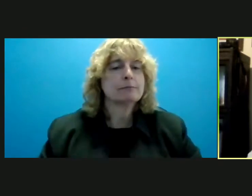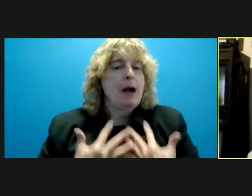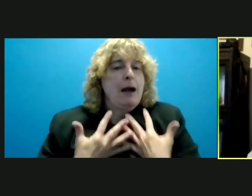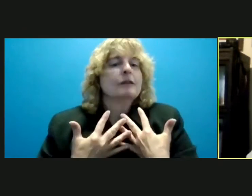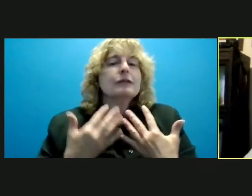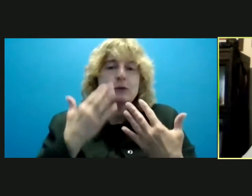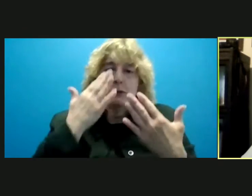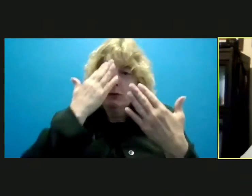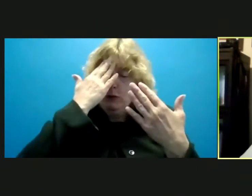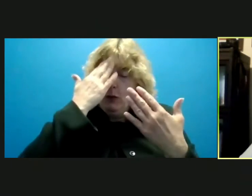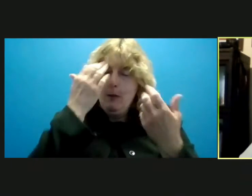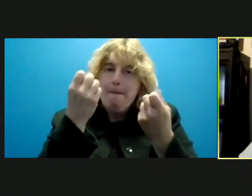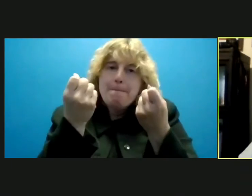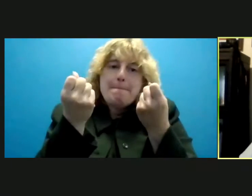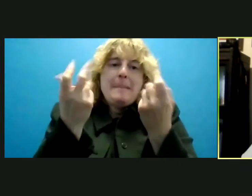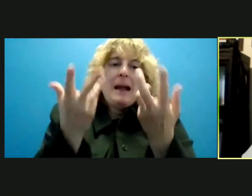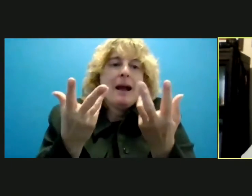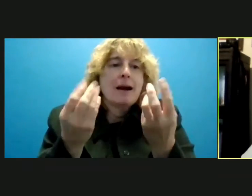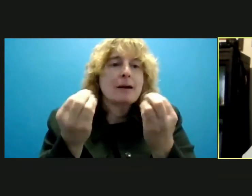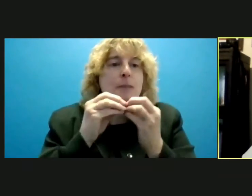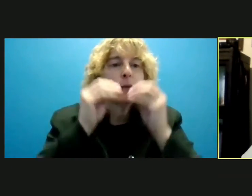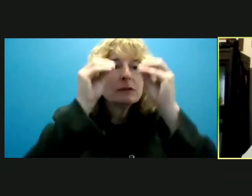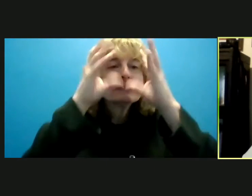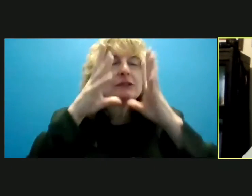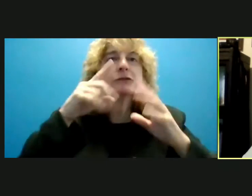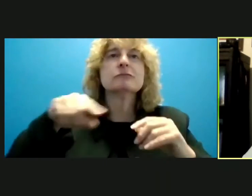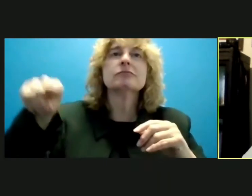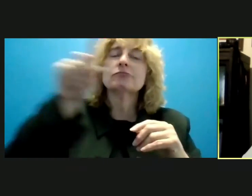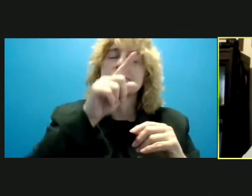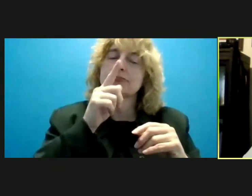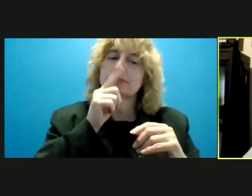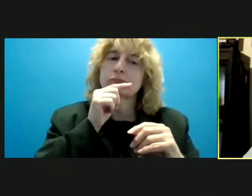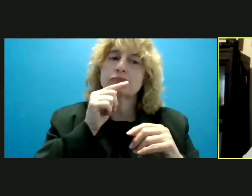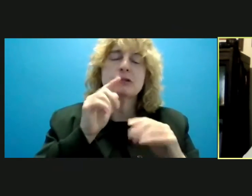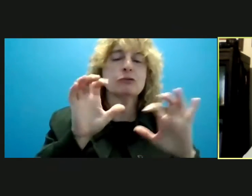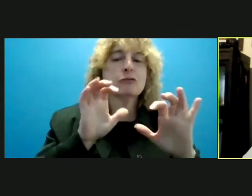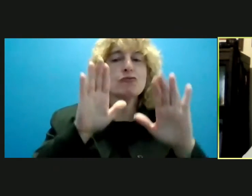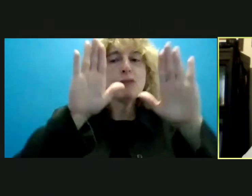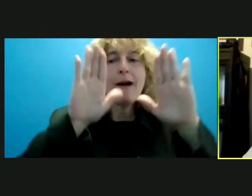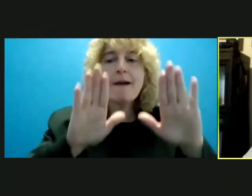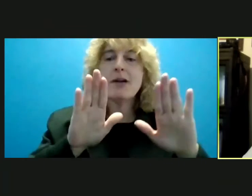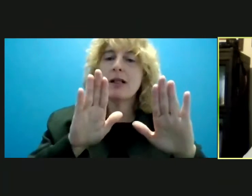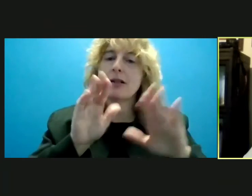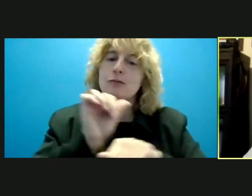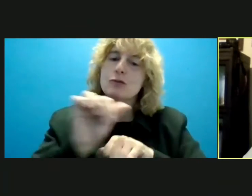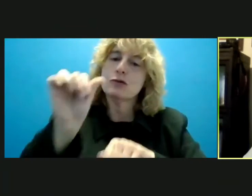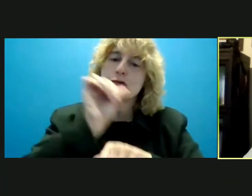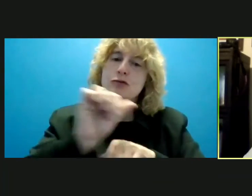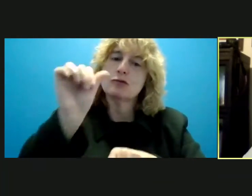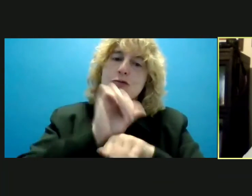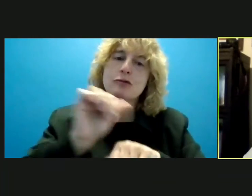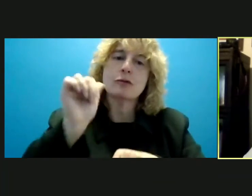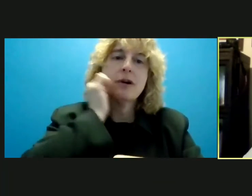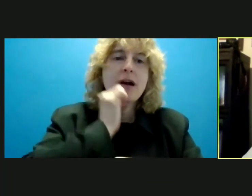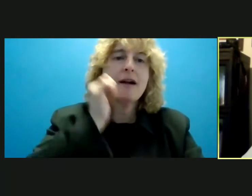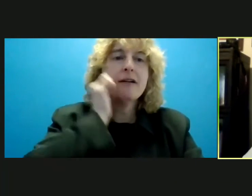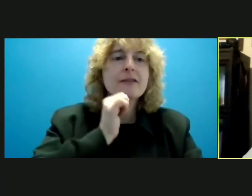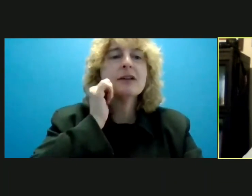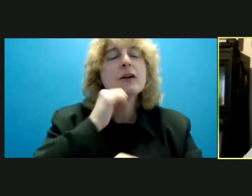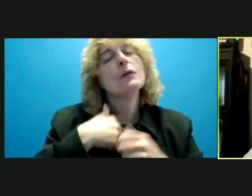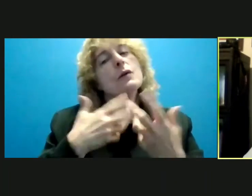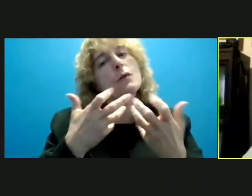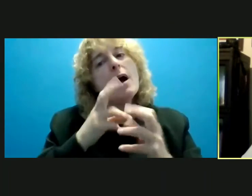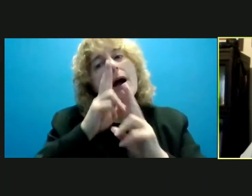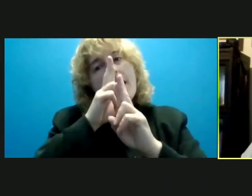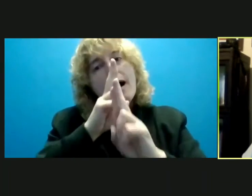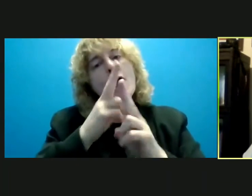many more teachers out there that do wonderful, amazing work every day. And we want to honor and thank